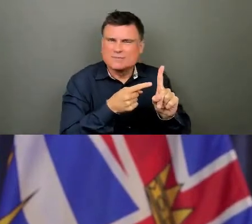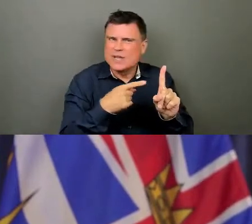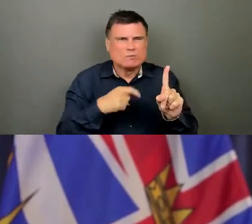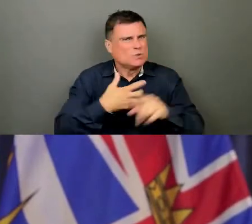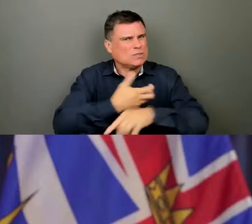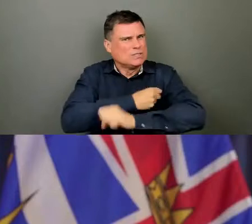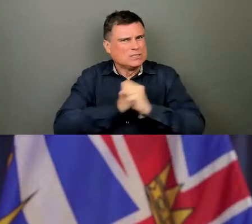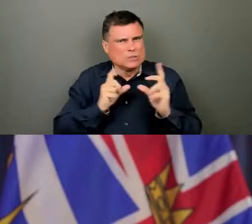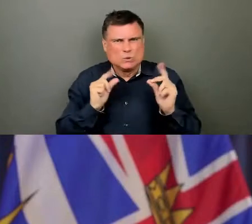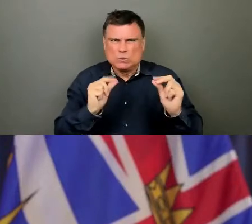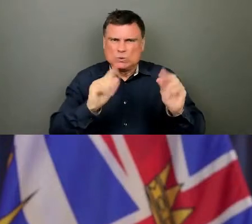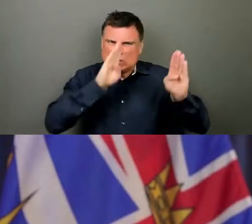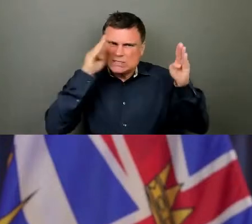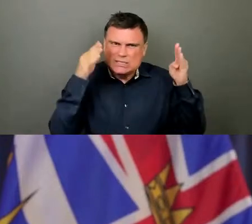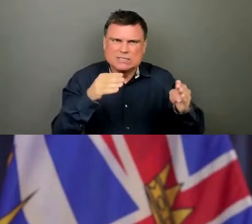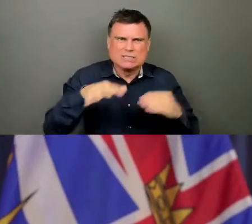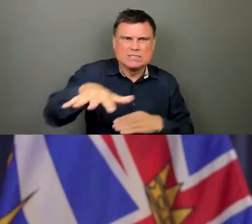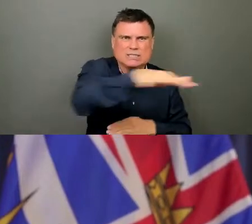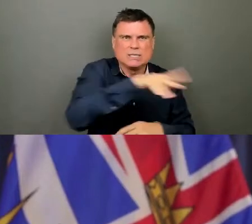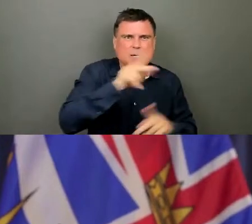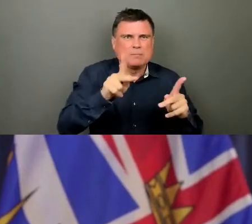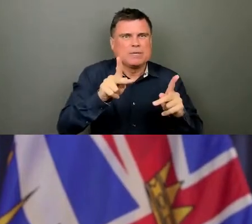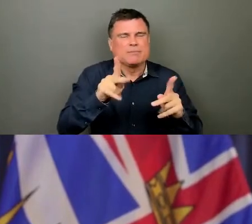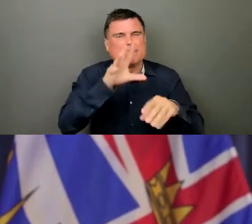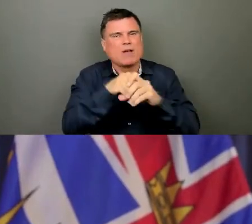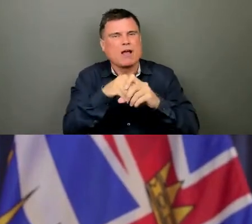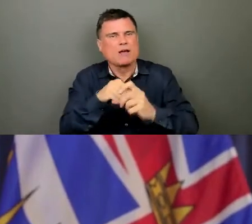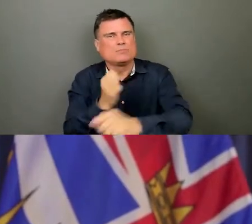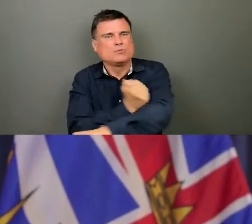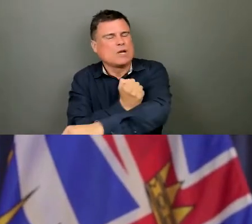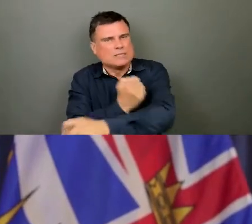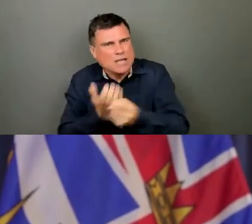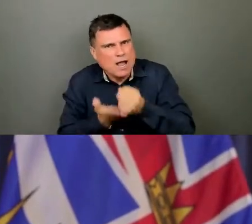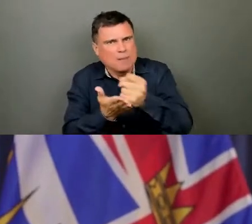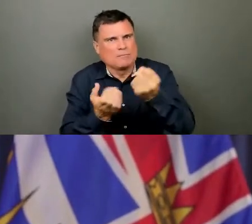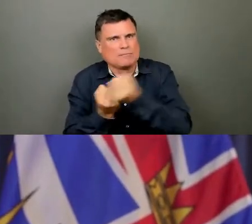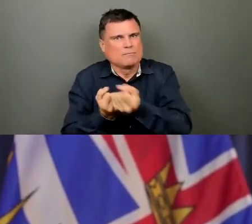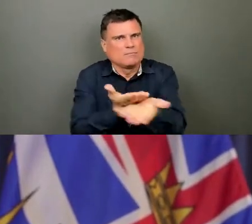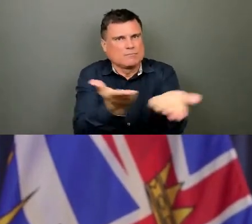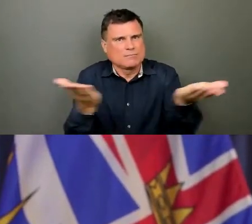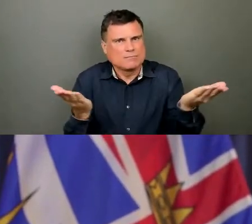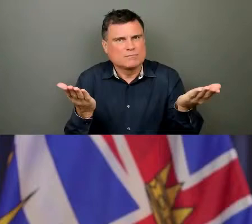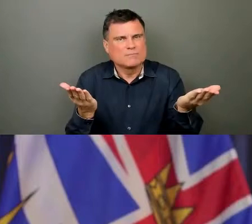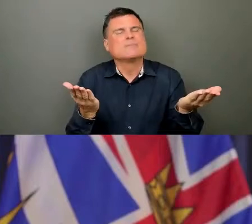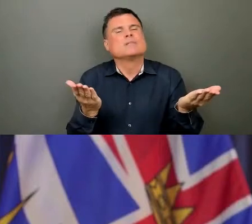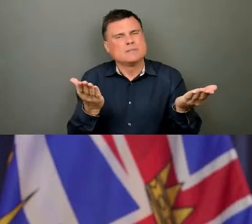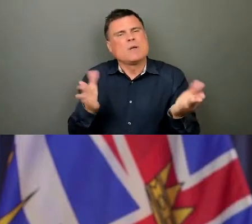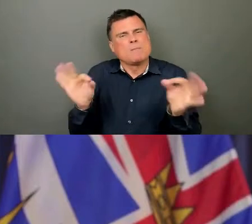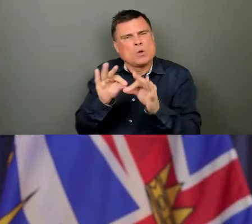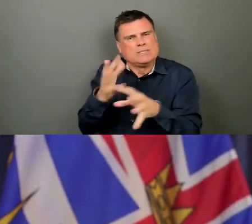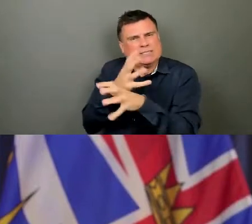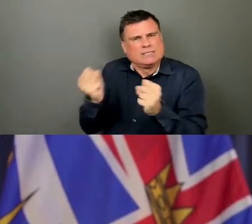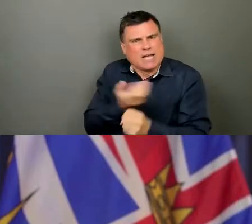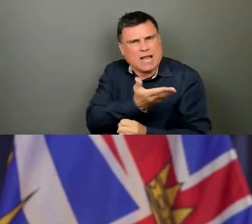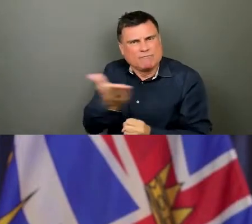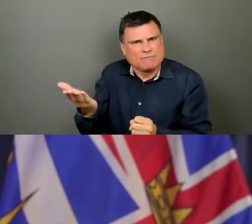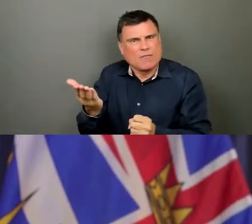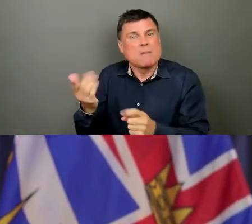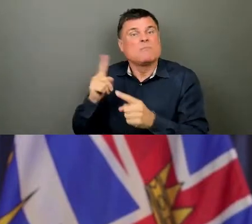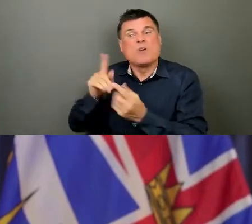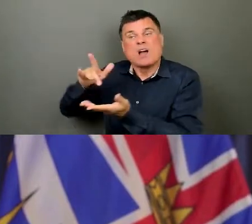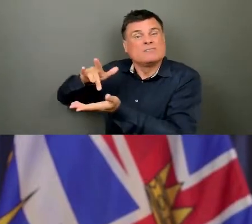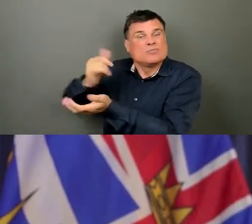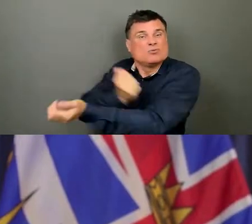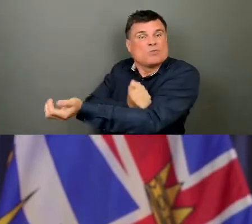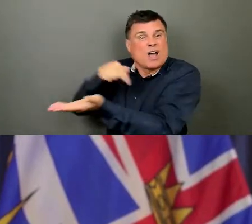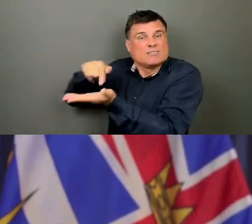take the steps you need to take to be safe in these times, because the poison drug supply continues to affect our